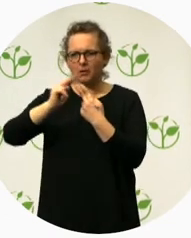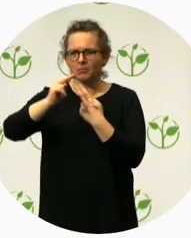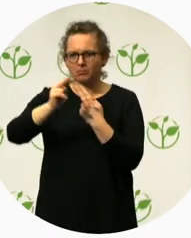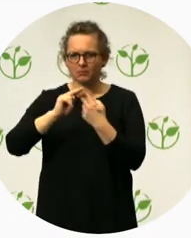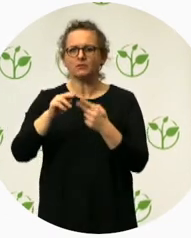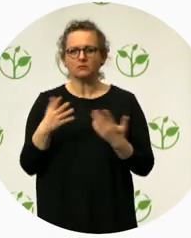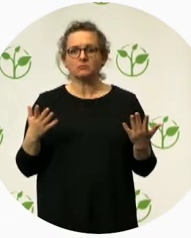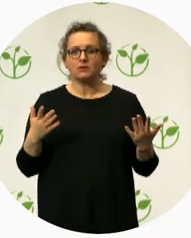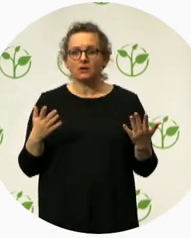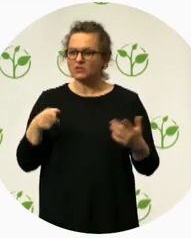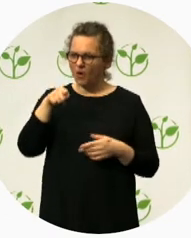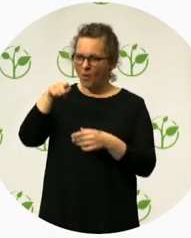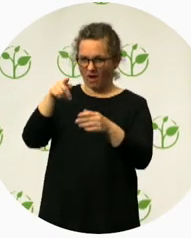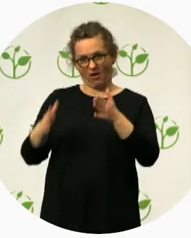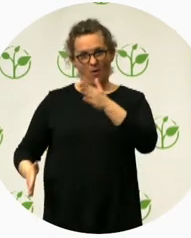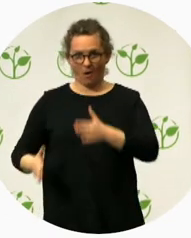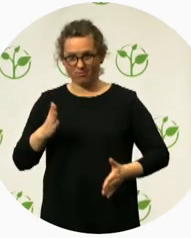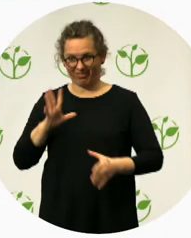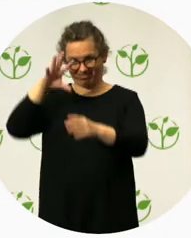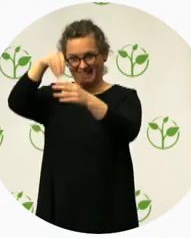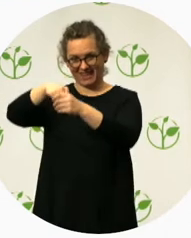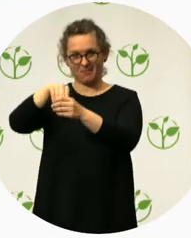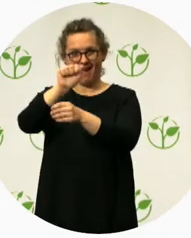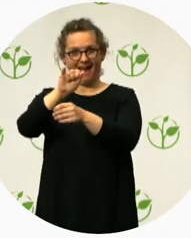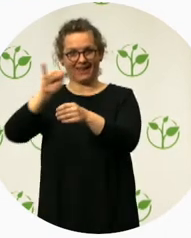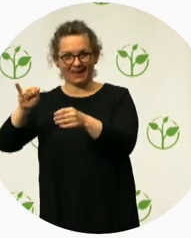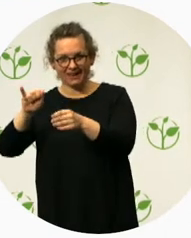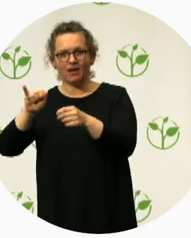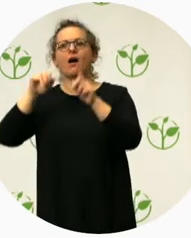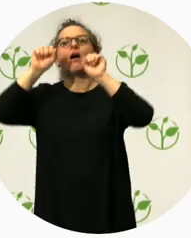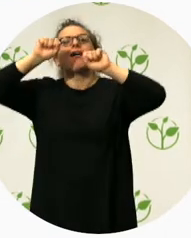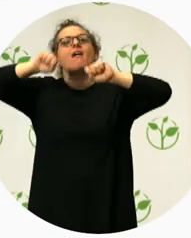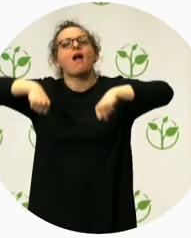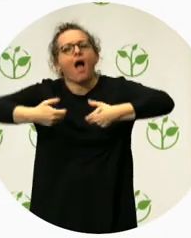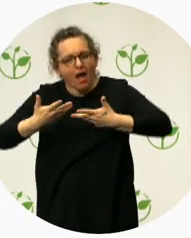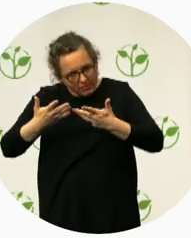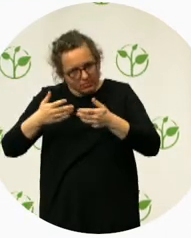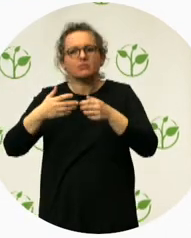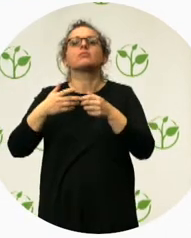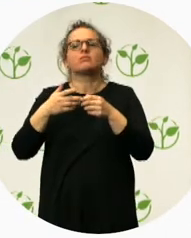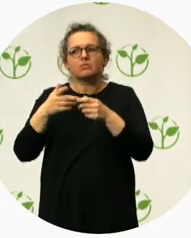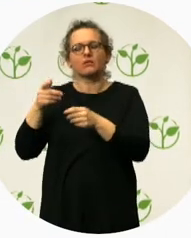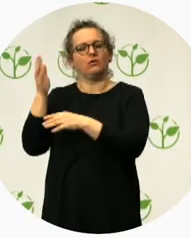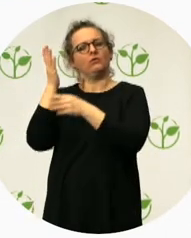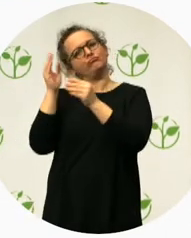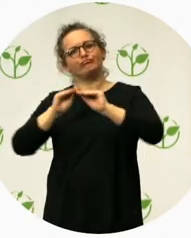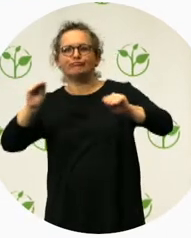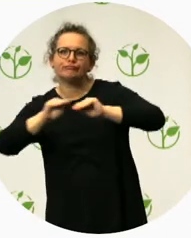machine learning impacting classrooms behind the scenes without even people knowing about it. So it's pretty